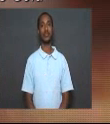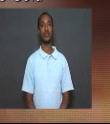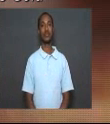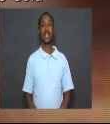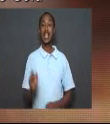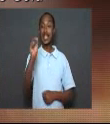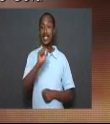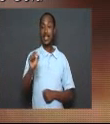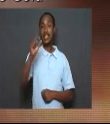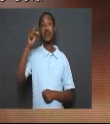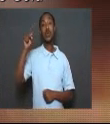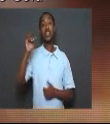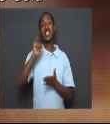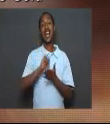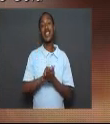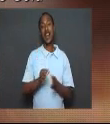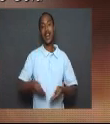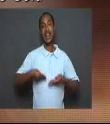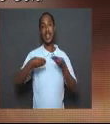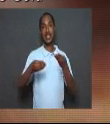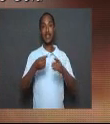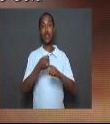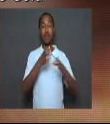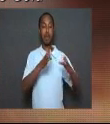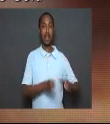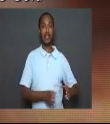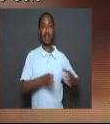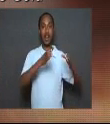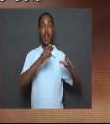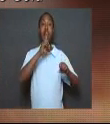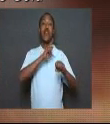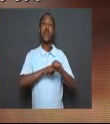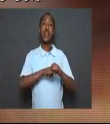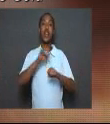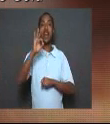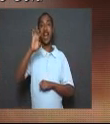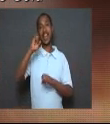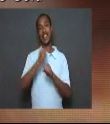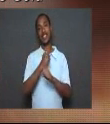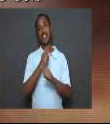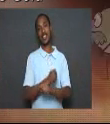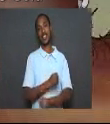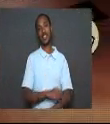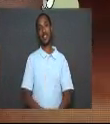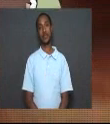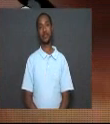Circle the products that are released from a blast furnace during iron extraction.